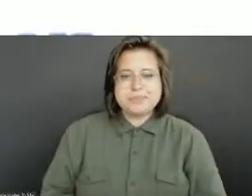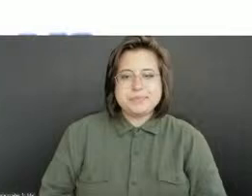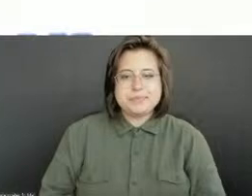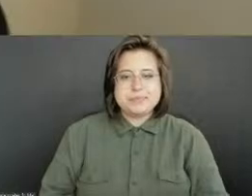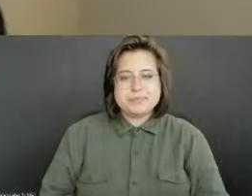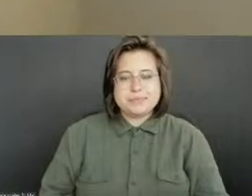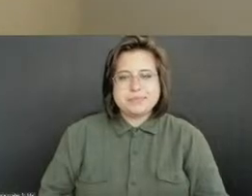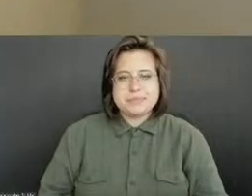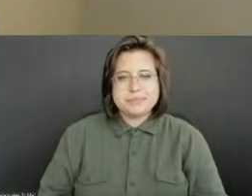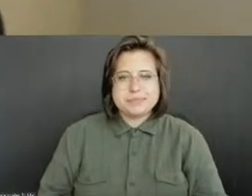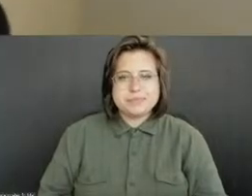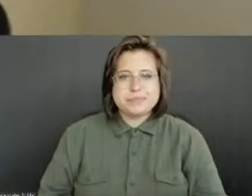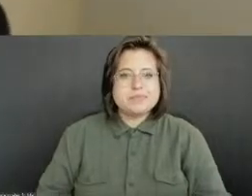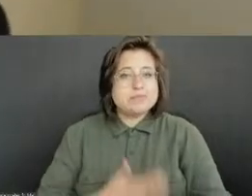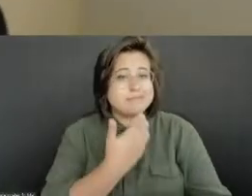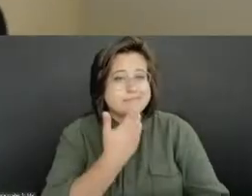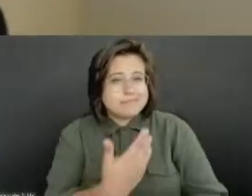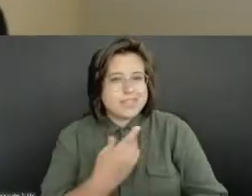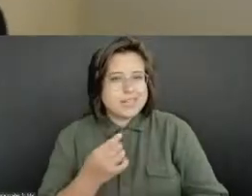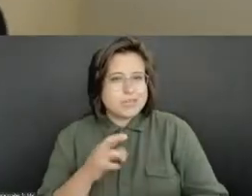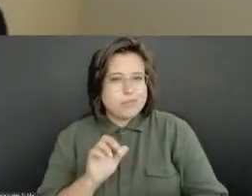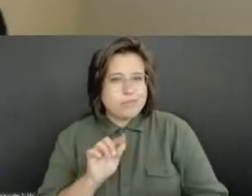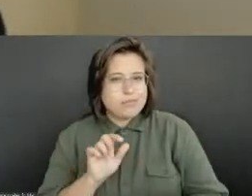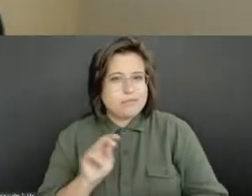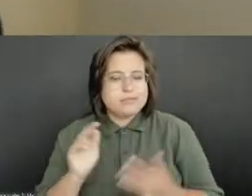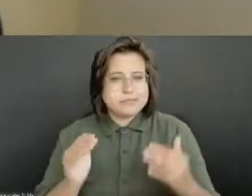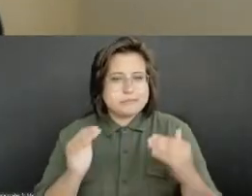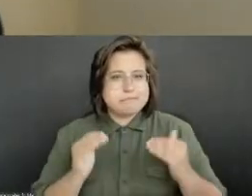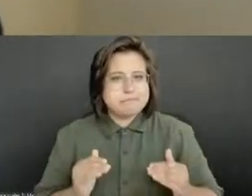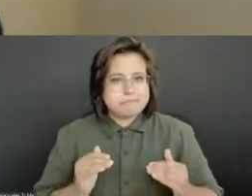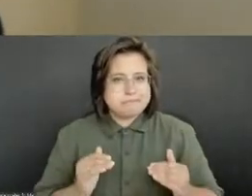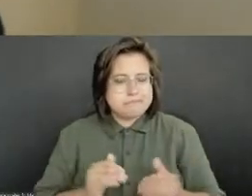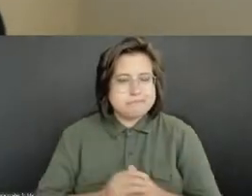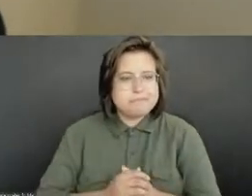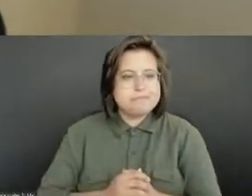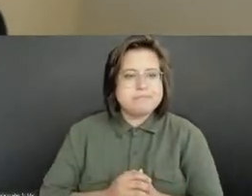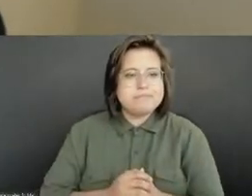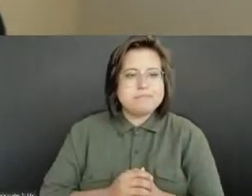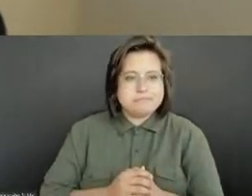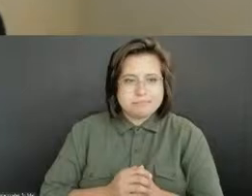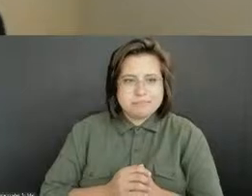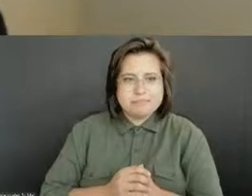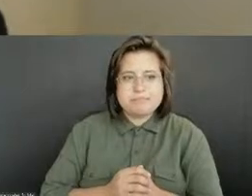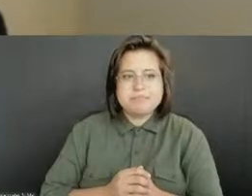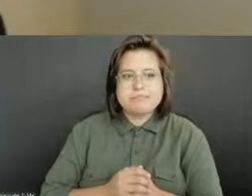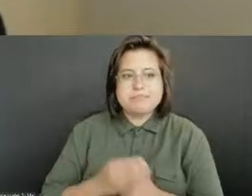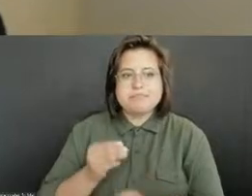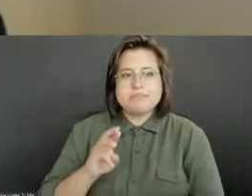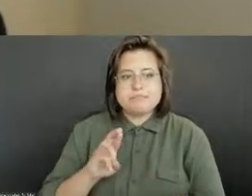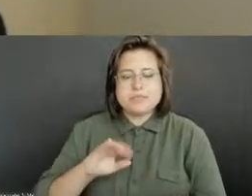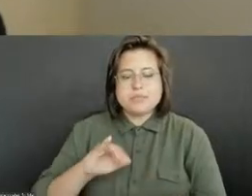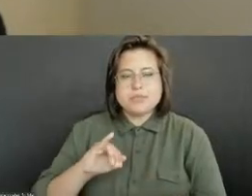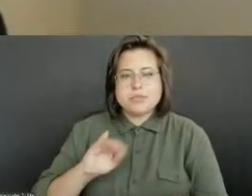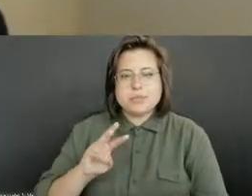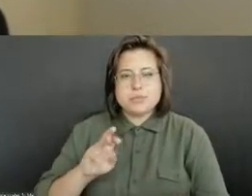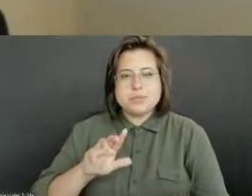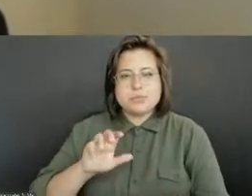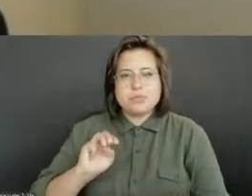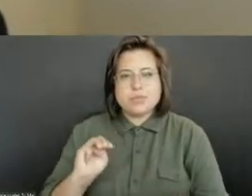Thank you, Dr. Austin. Next, we will hear from Mr. John William Templeton, a publisher and